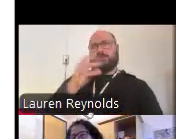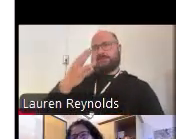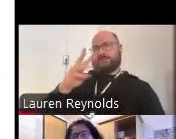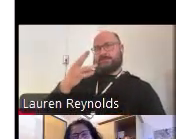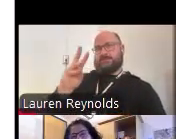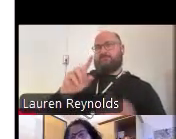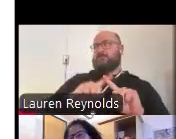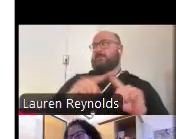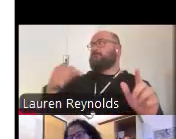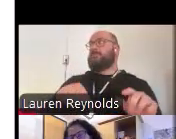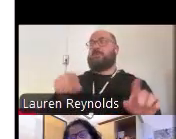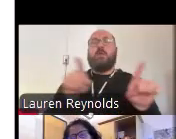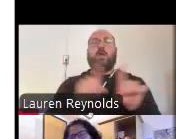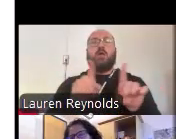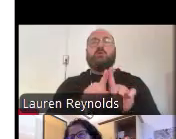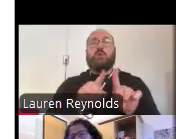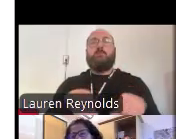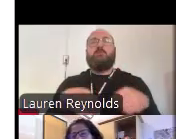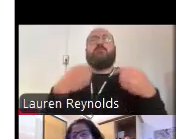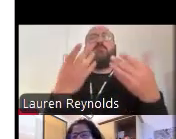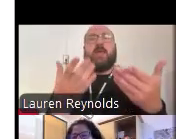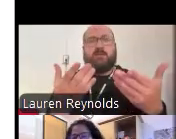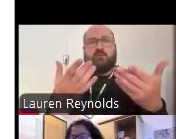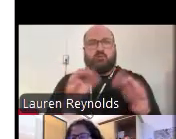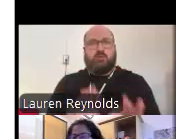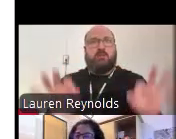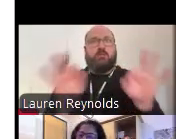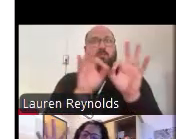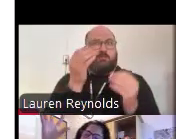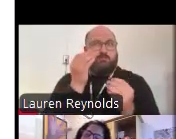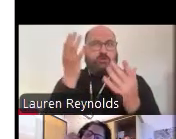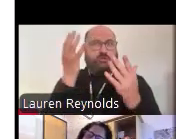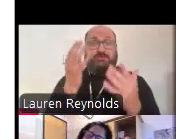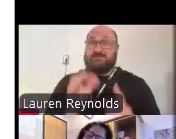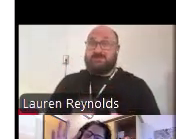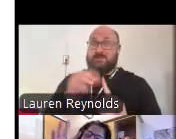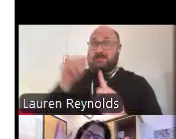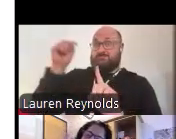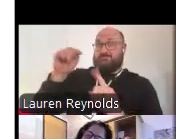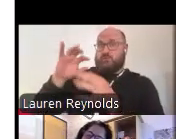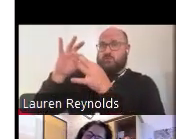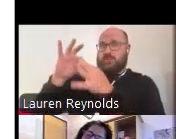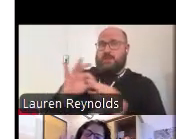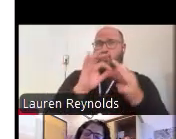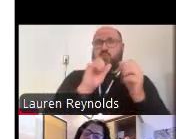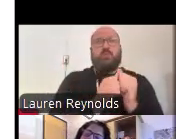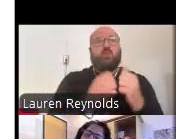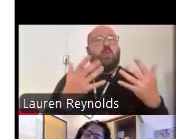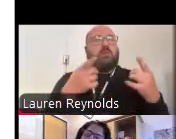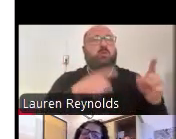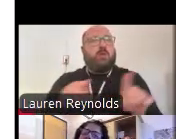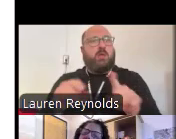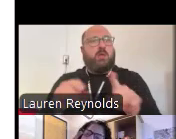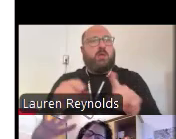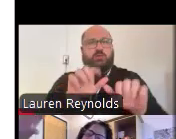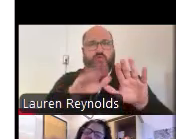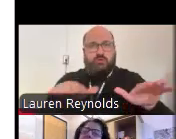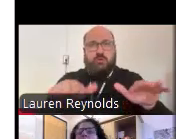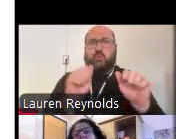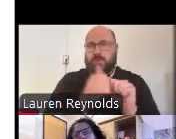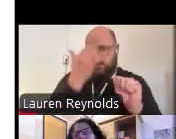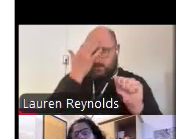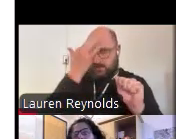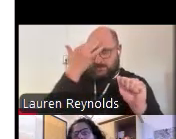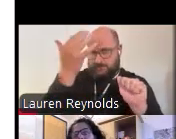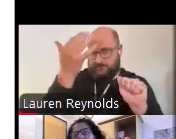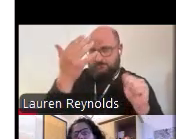this is also providing us with critical information, especially related to what is being done to prepare children with autism for transition